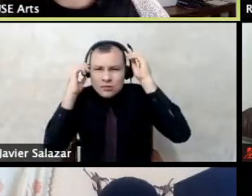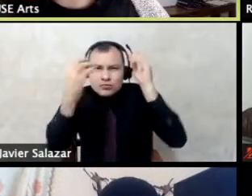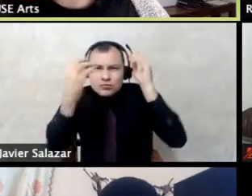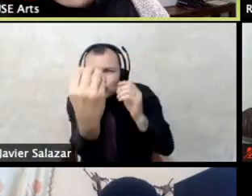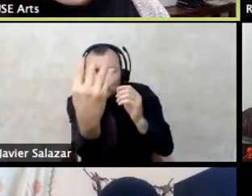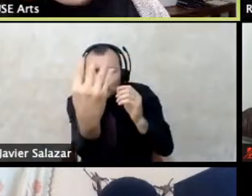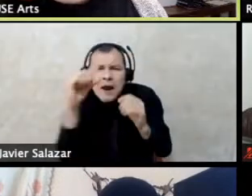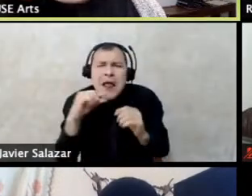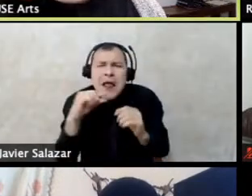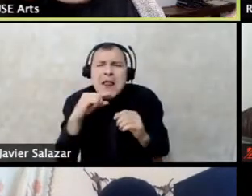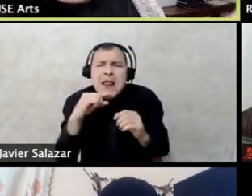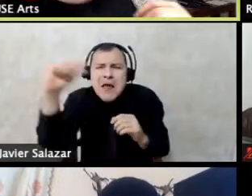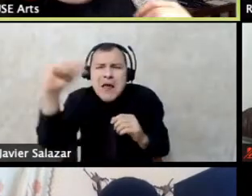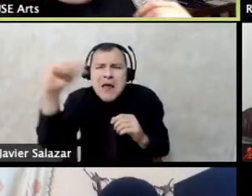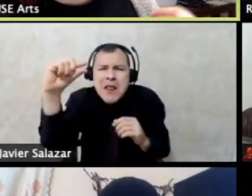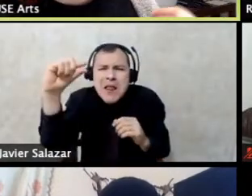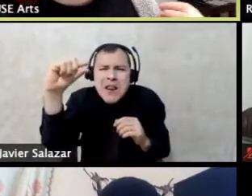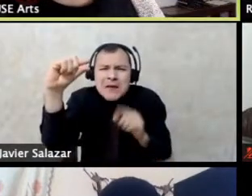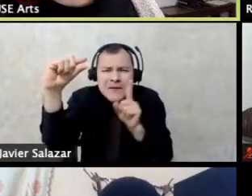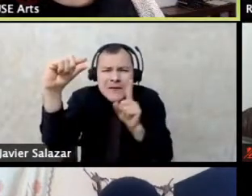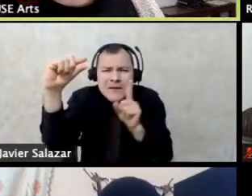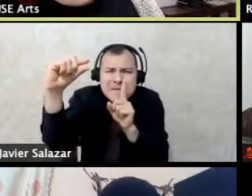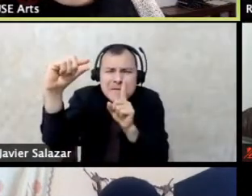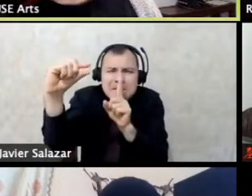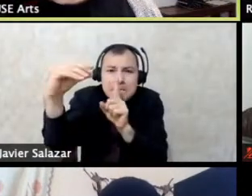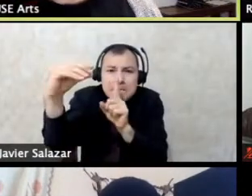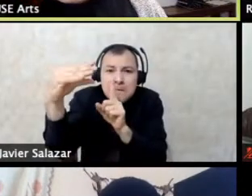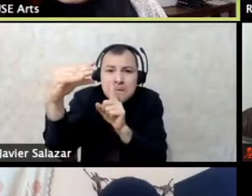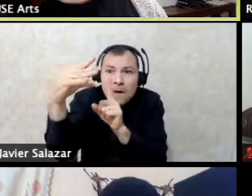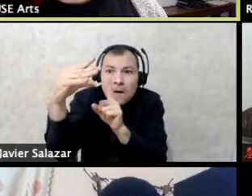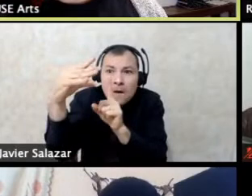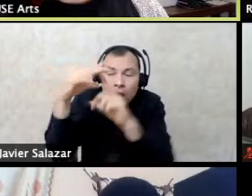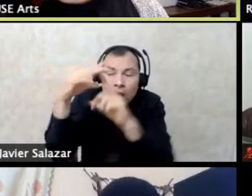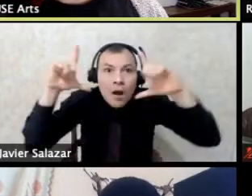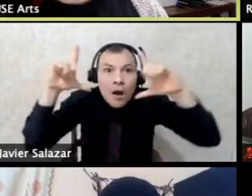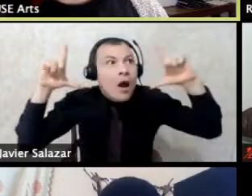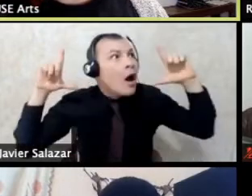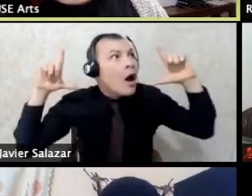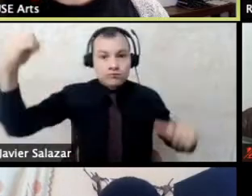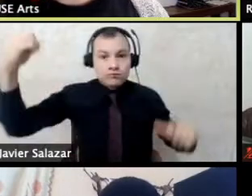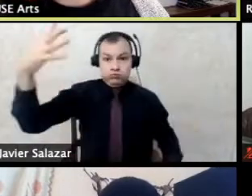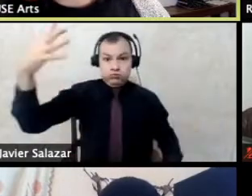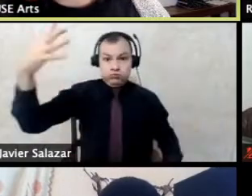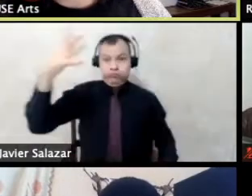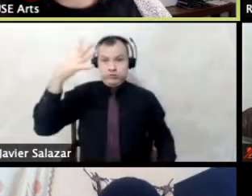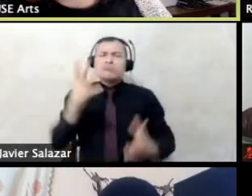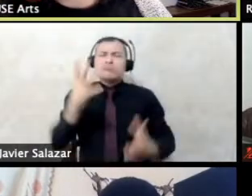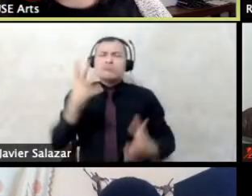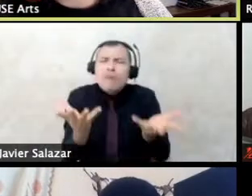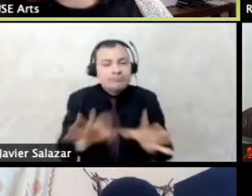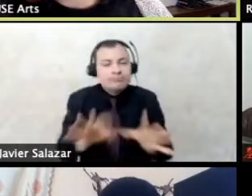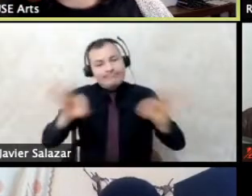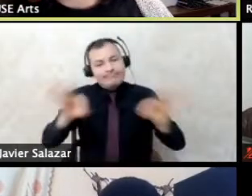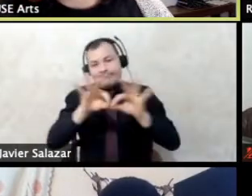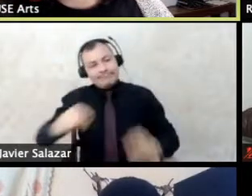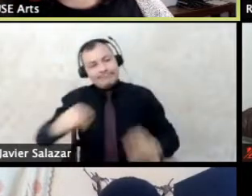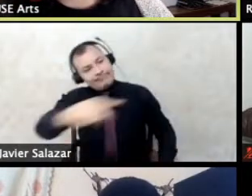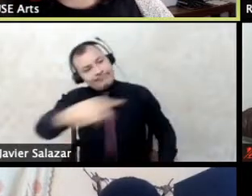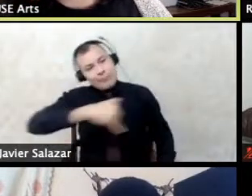poder dar mensajes sobre todo de prevención en relación al tema del COVID-19.